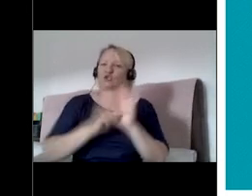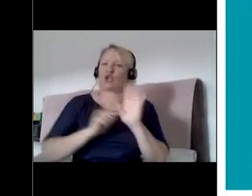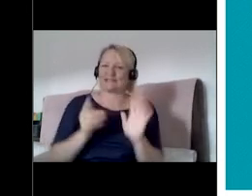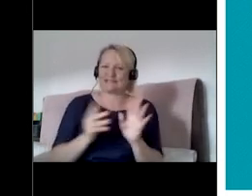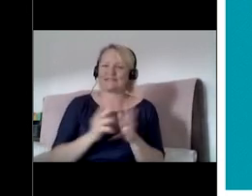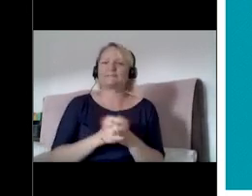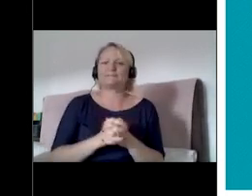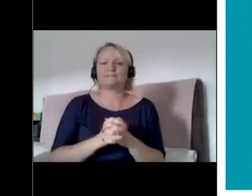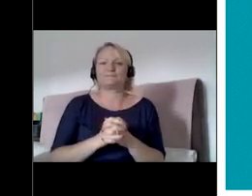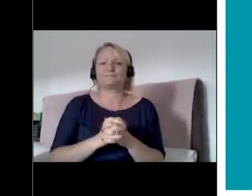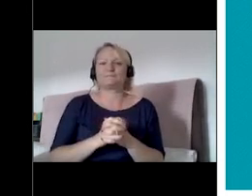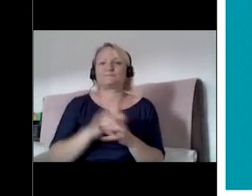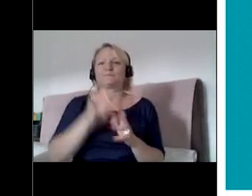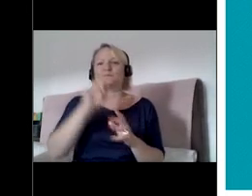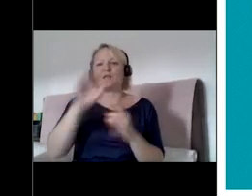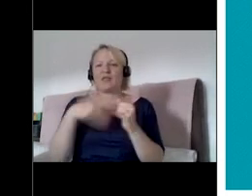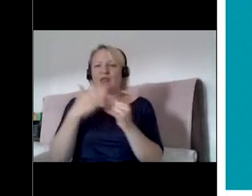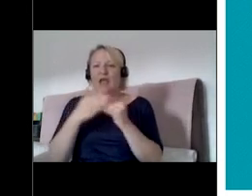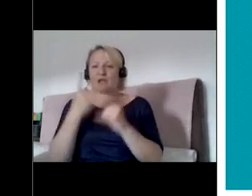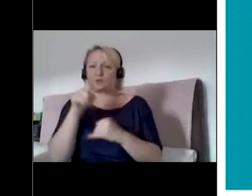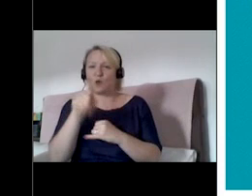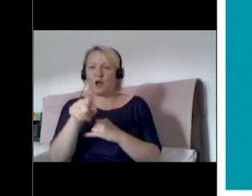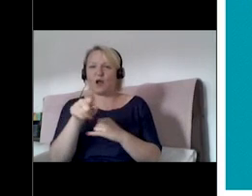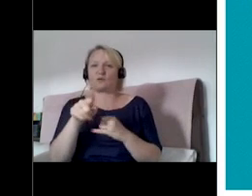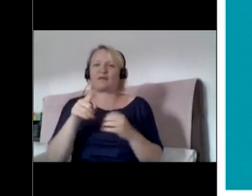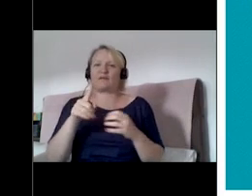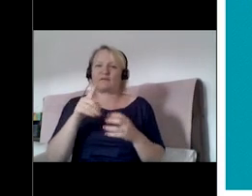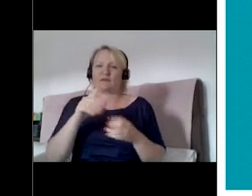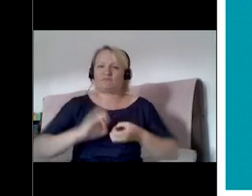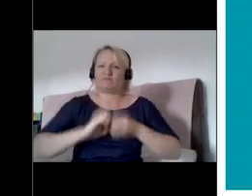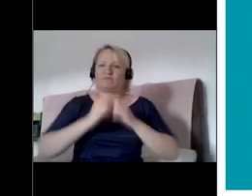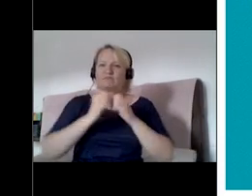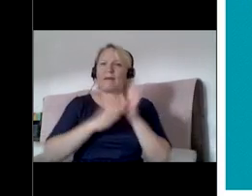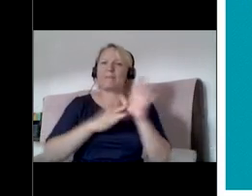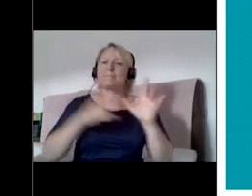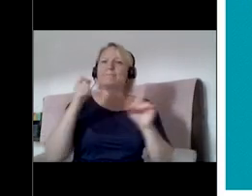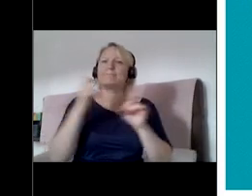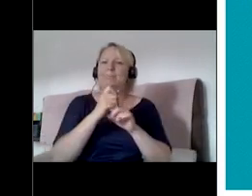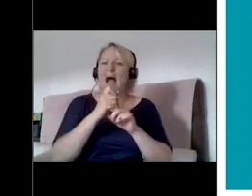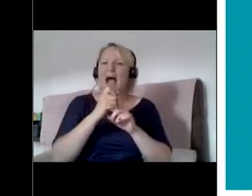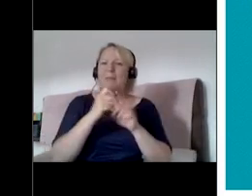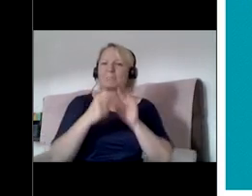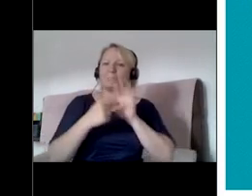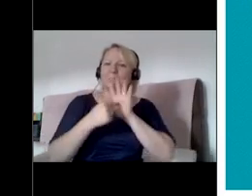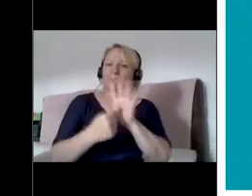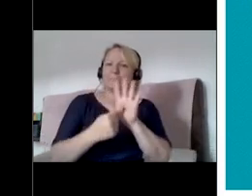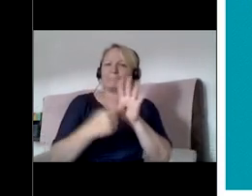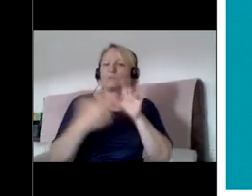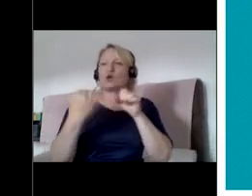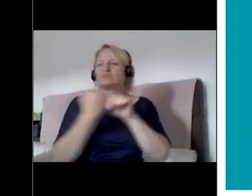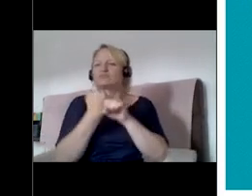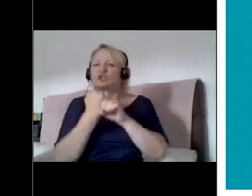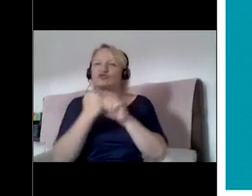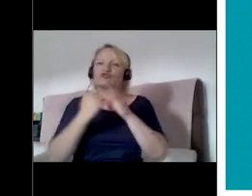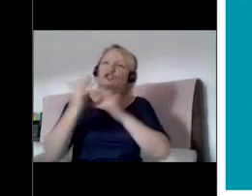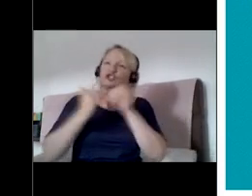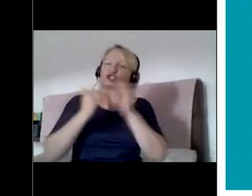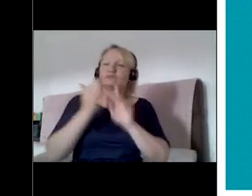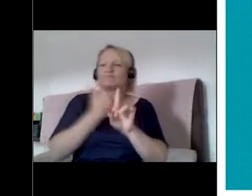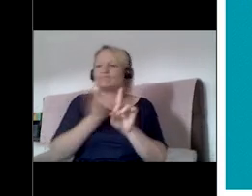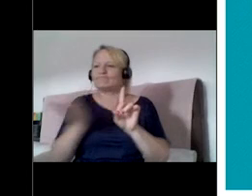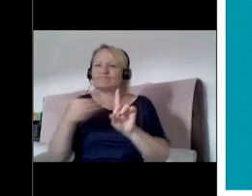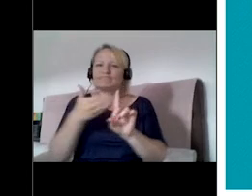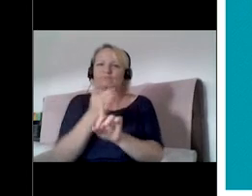And last but not least, we produced a series of maps to help show you the project during construction and when open to traffic.